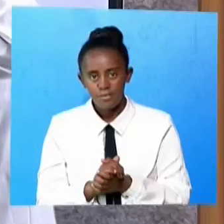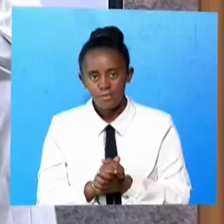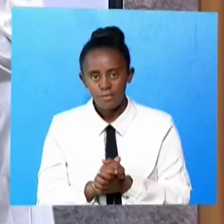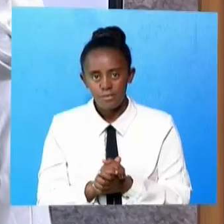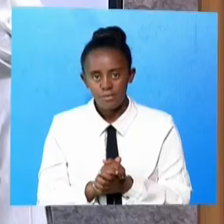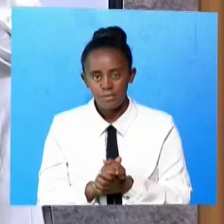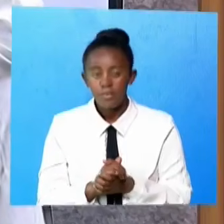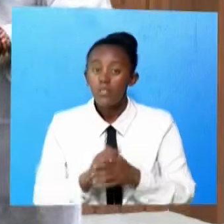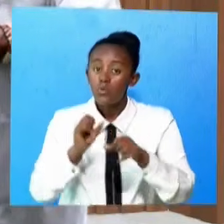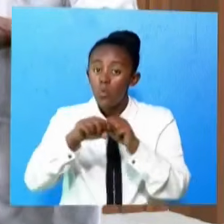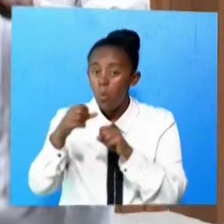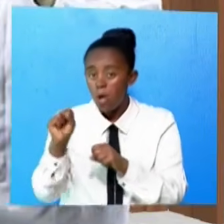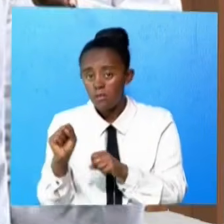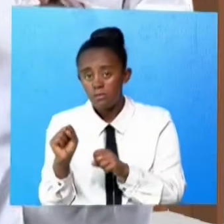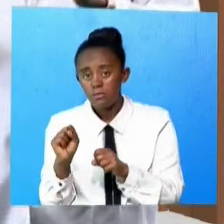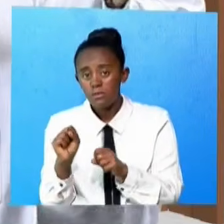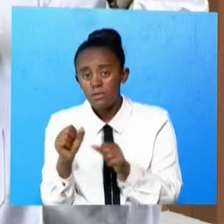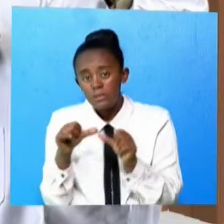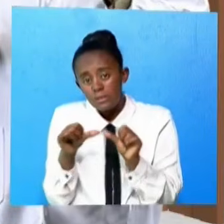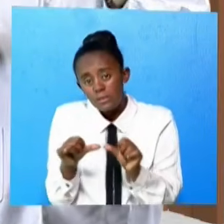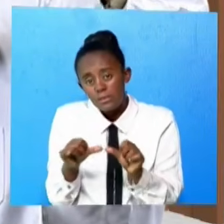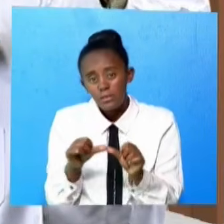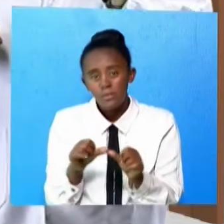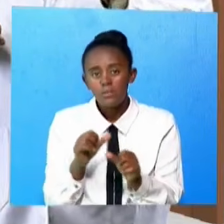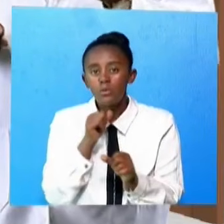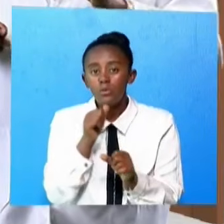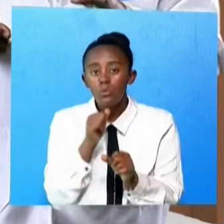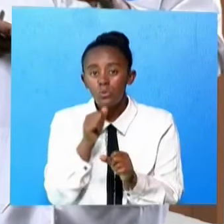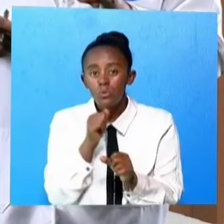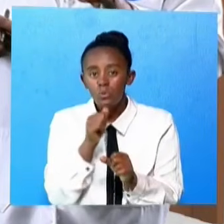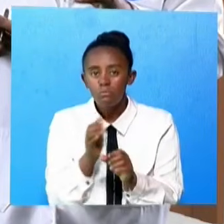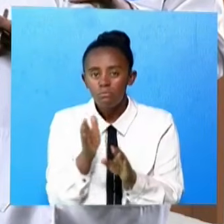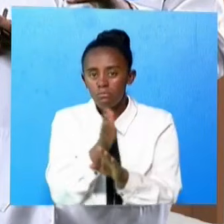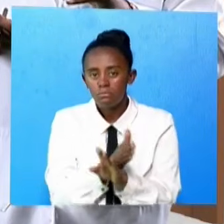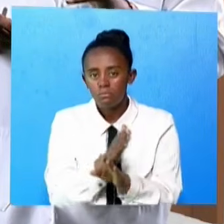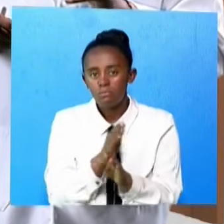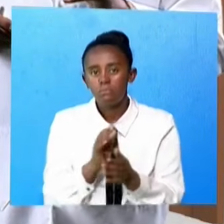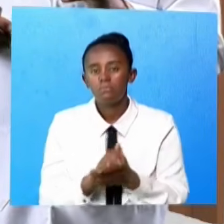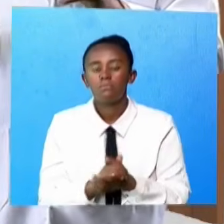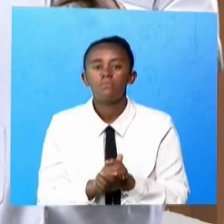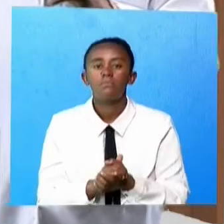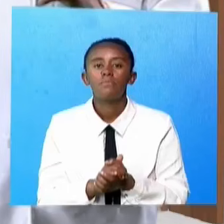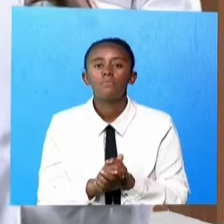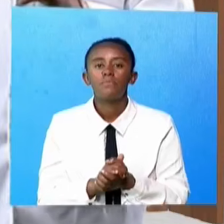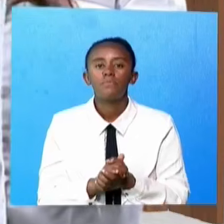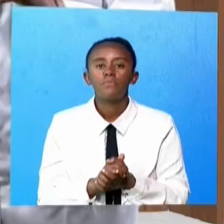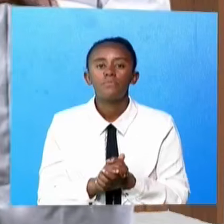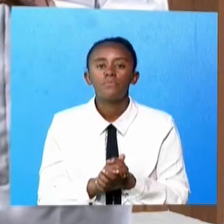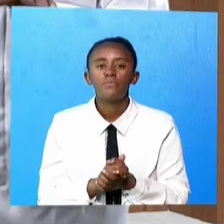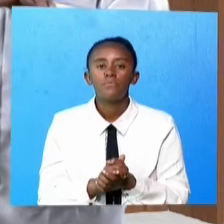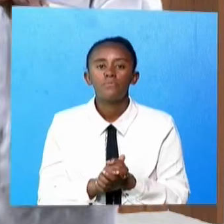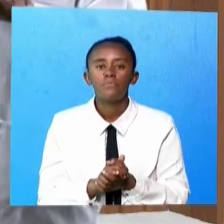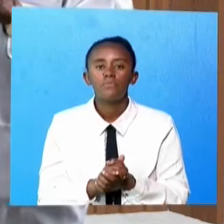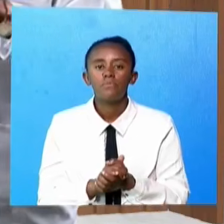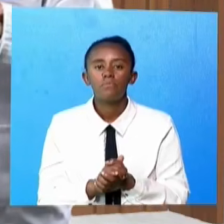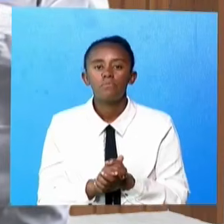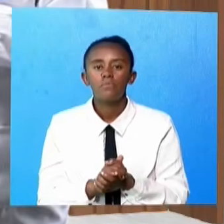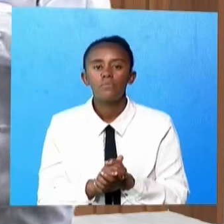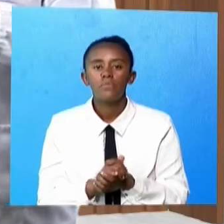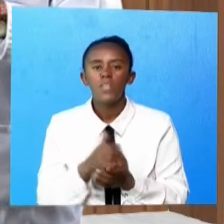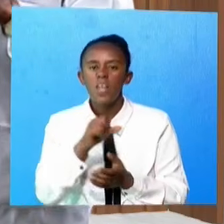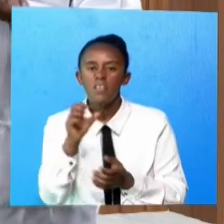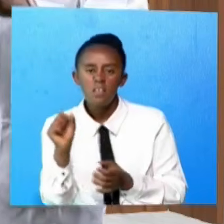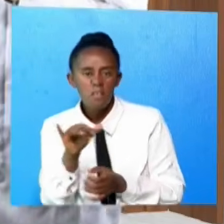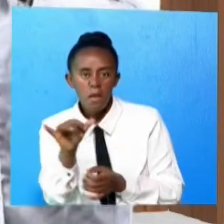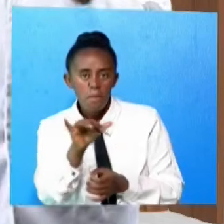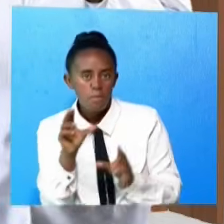so as structure, still now NOT has to be available there. But don't use it just like as a structure,